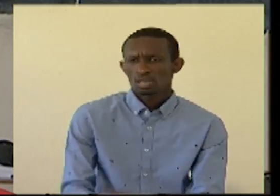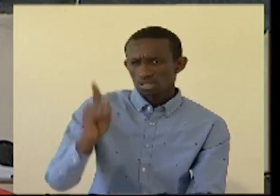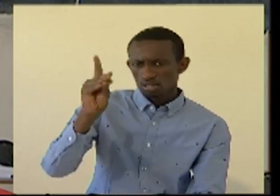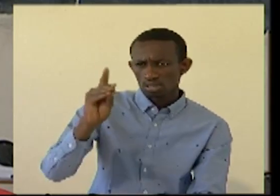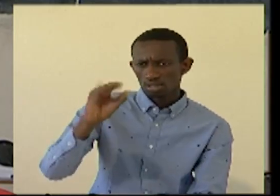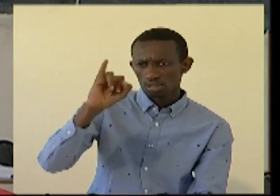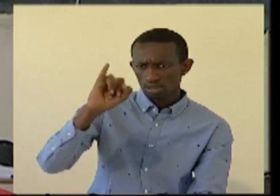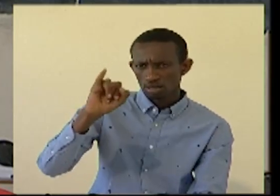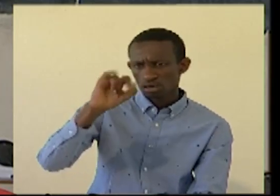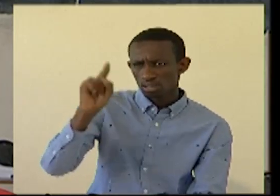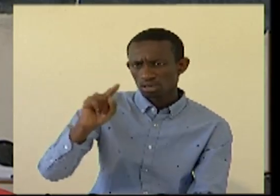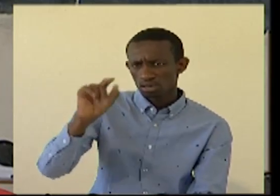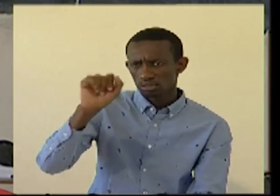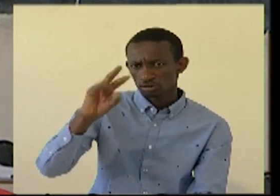cups,